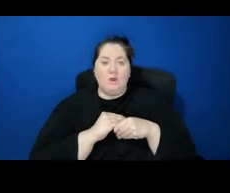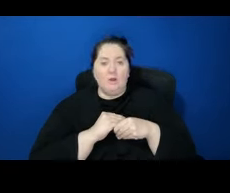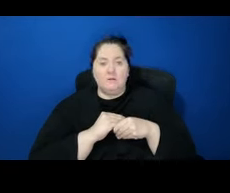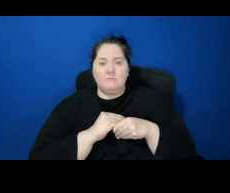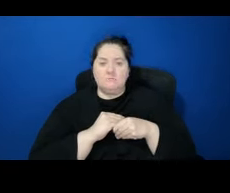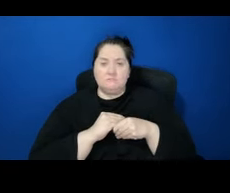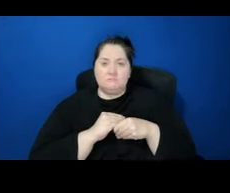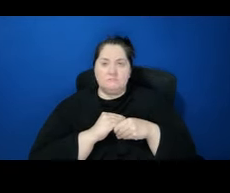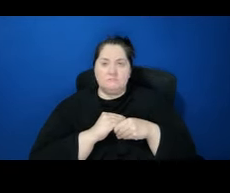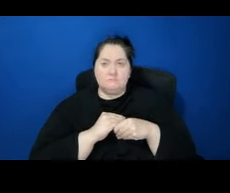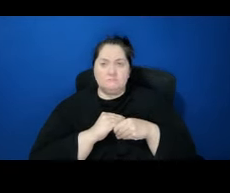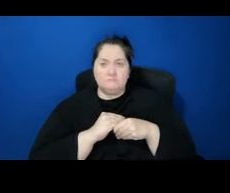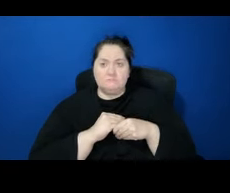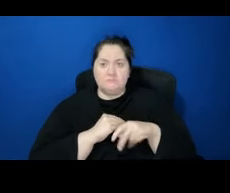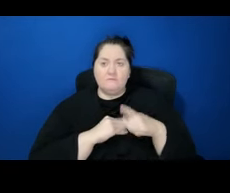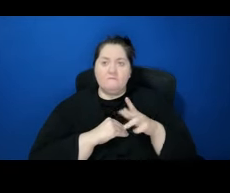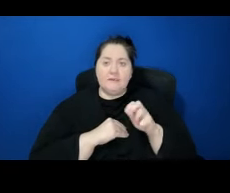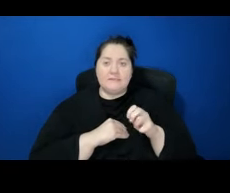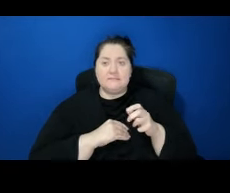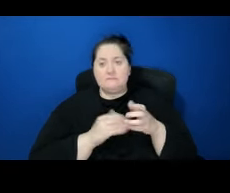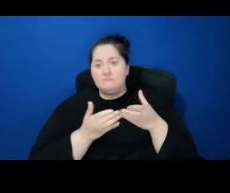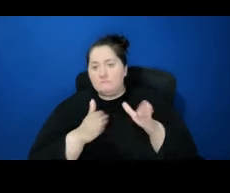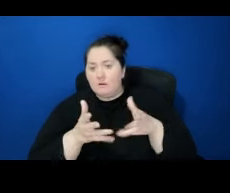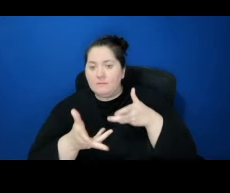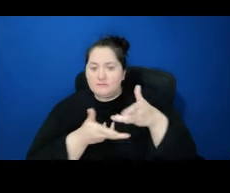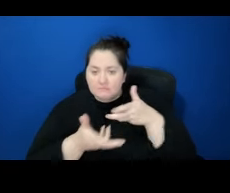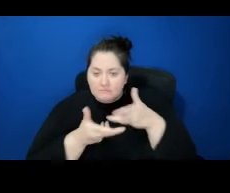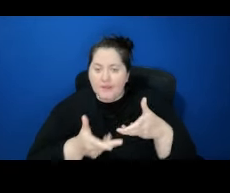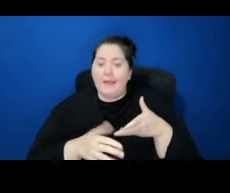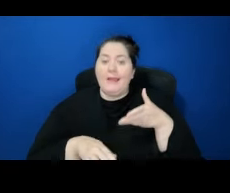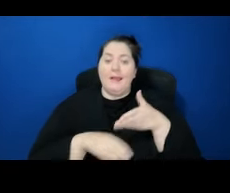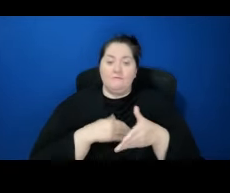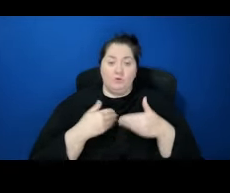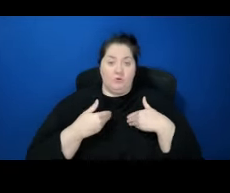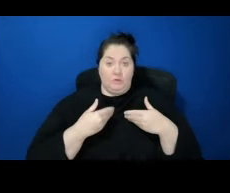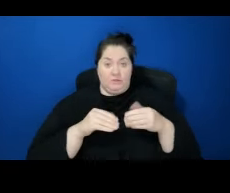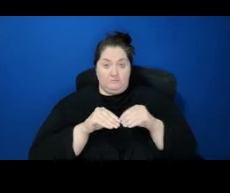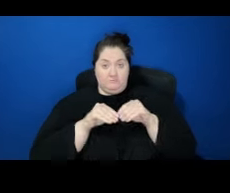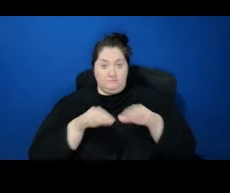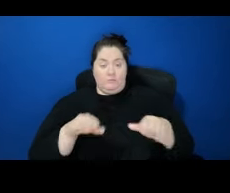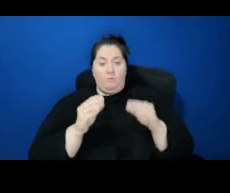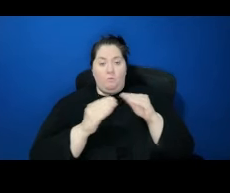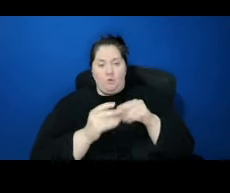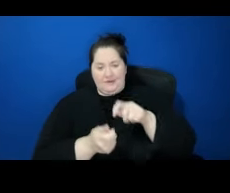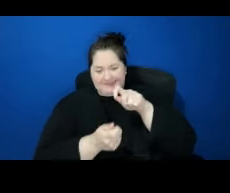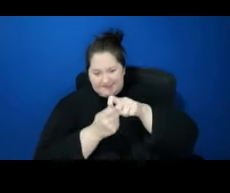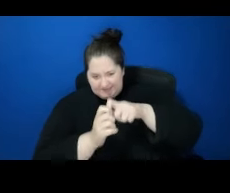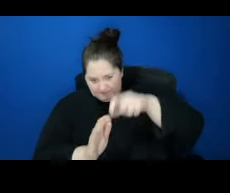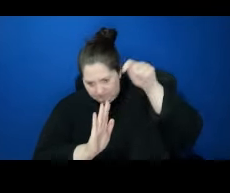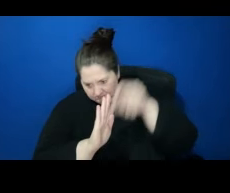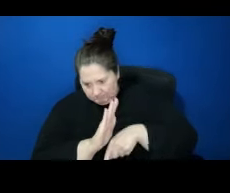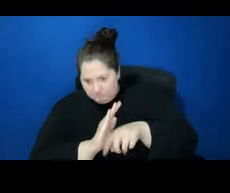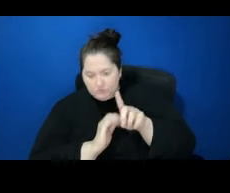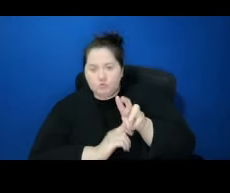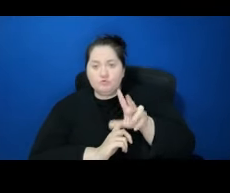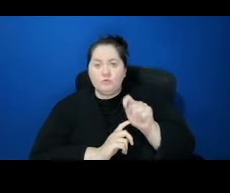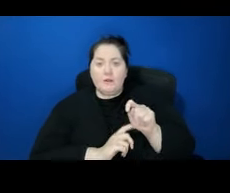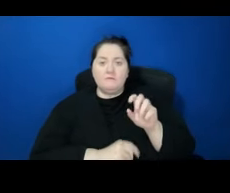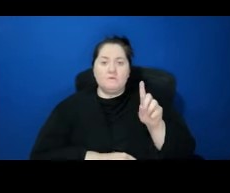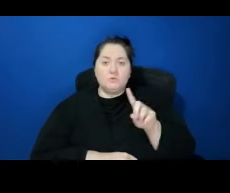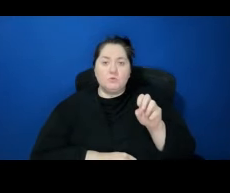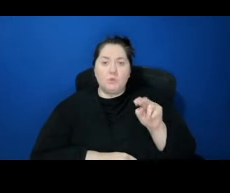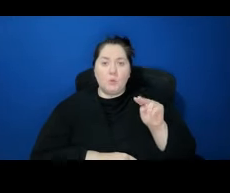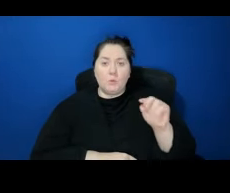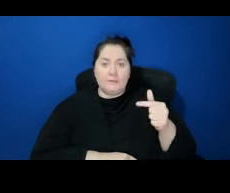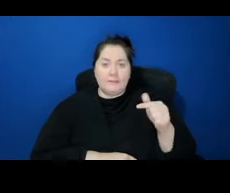complementary phase of public engagement after we have released more detailed draft zoning maps and